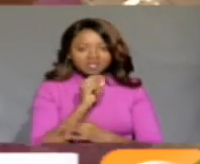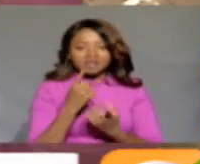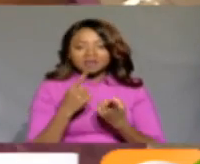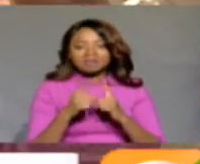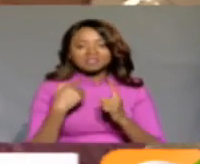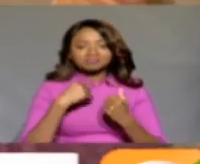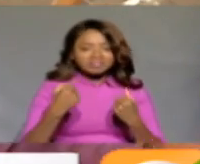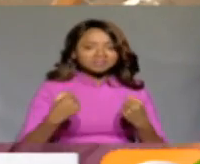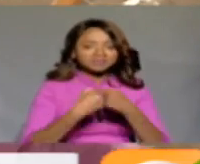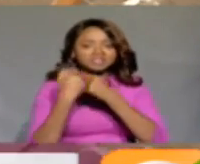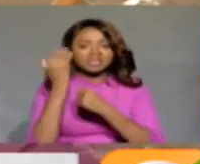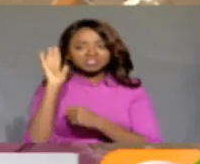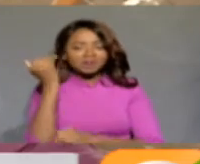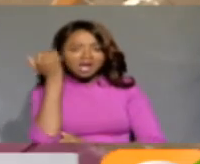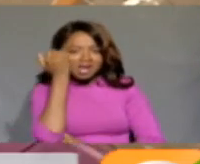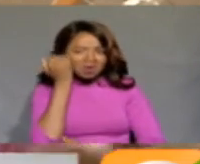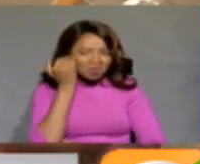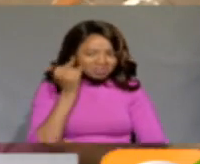of